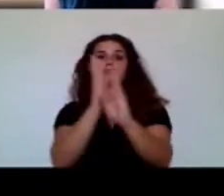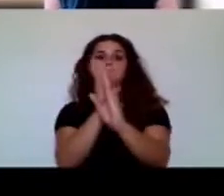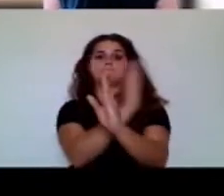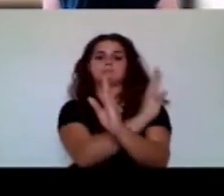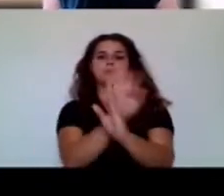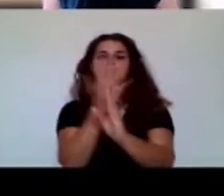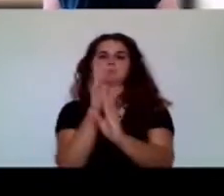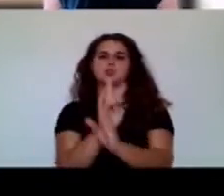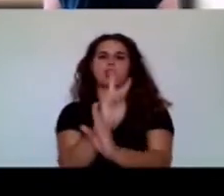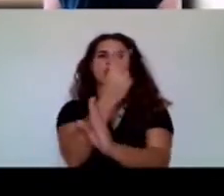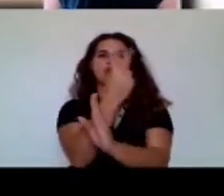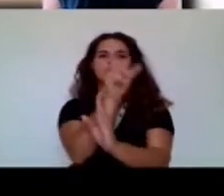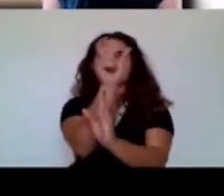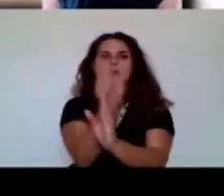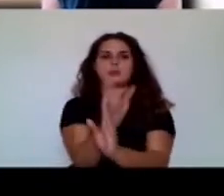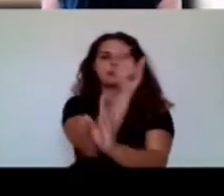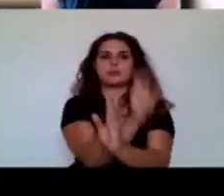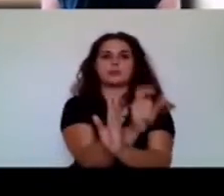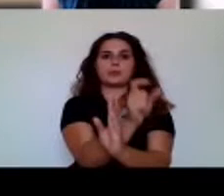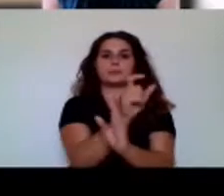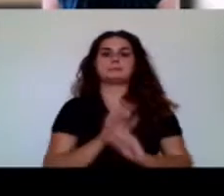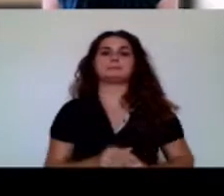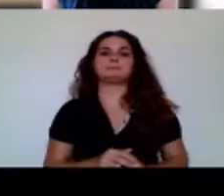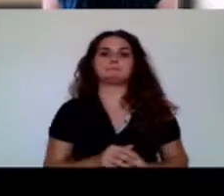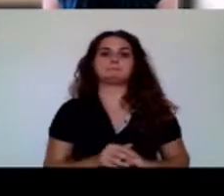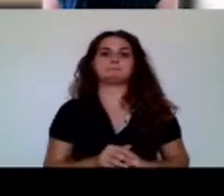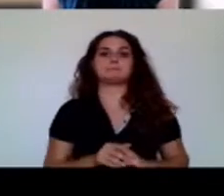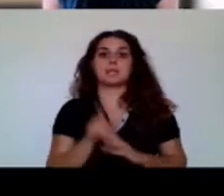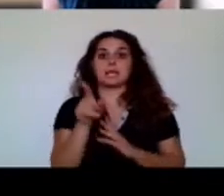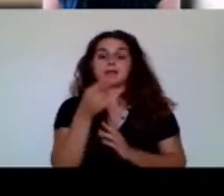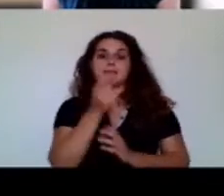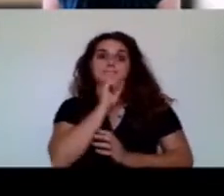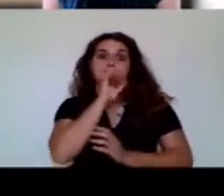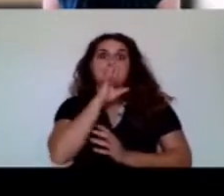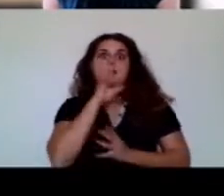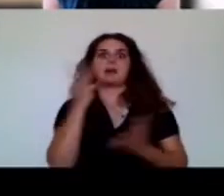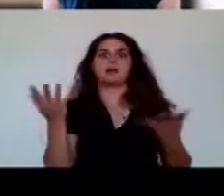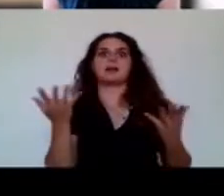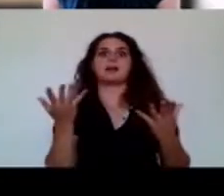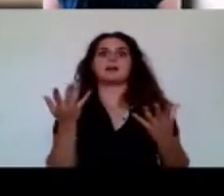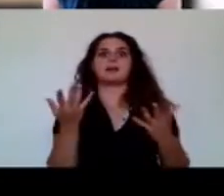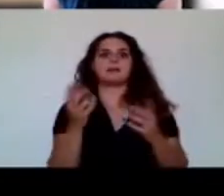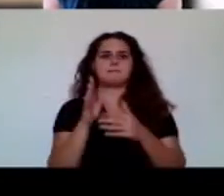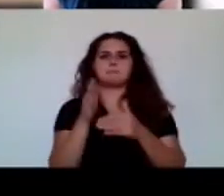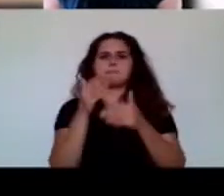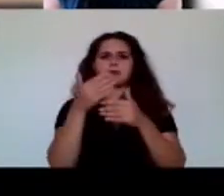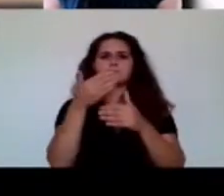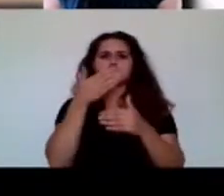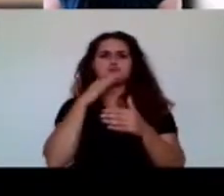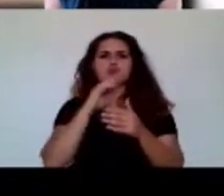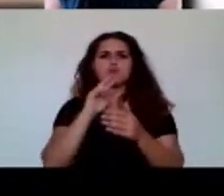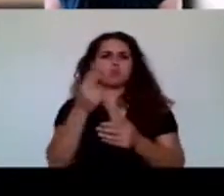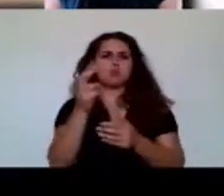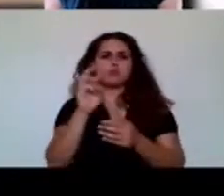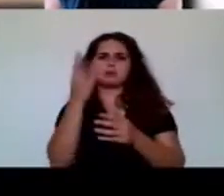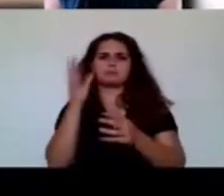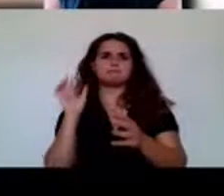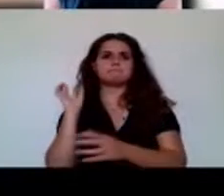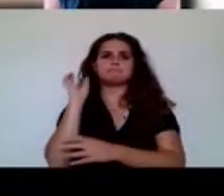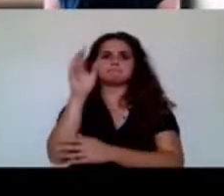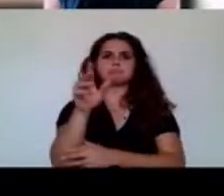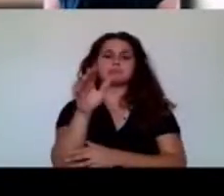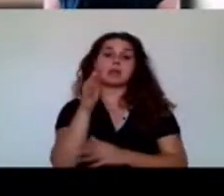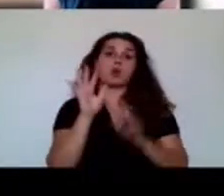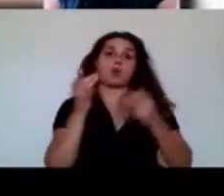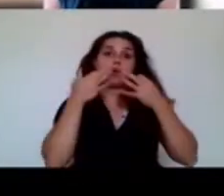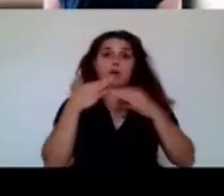amount of the manipulation. And the amazing thing is after just a few throws, it takes about 15 throws on